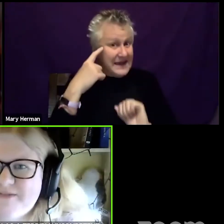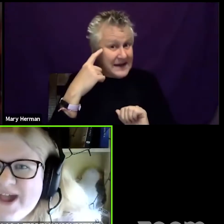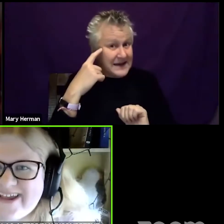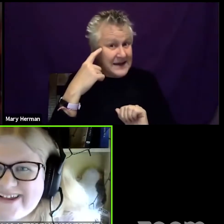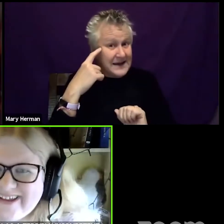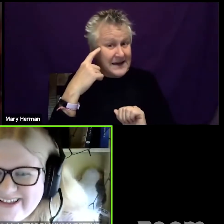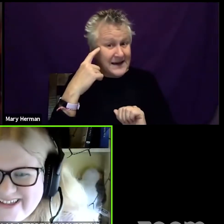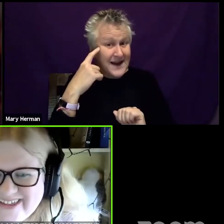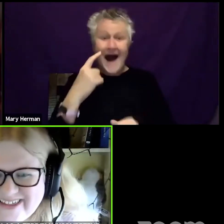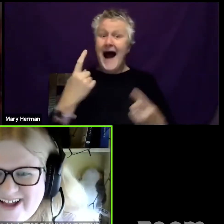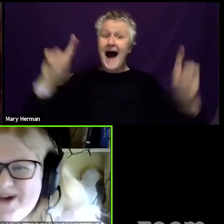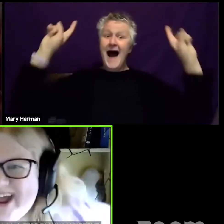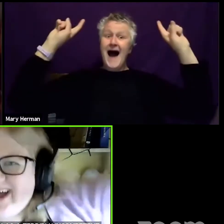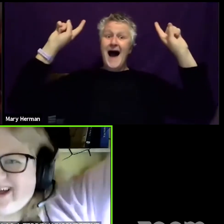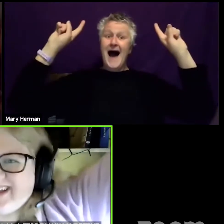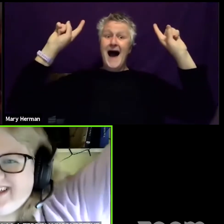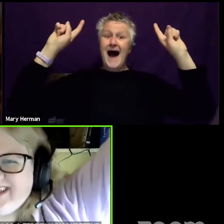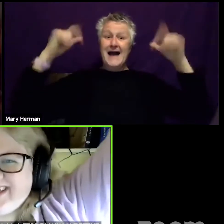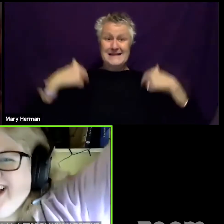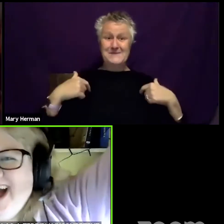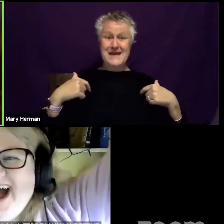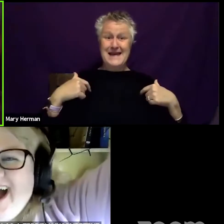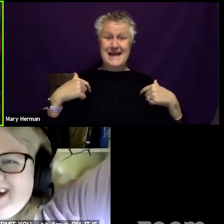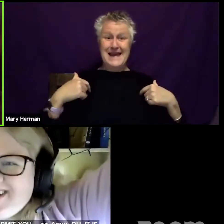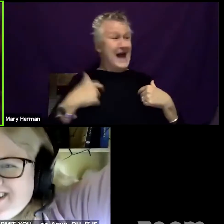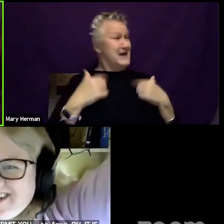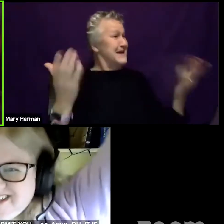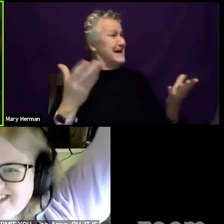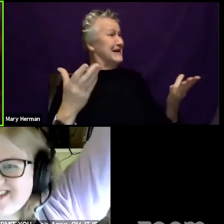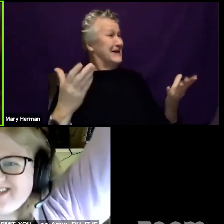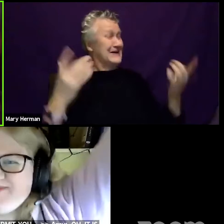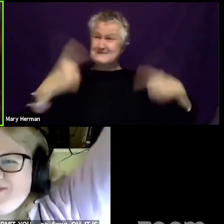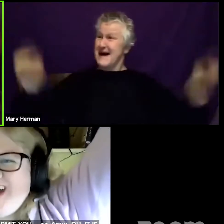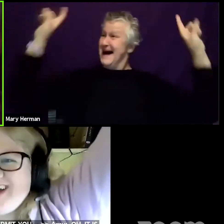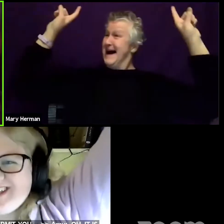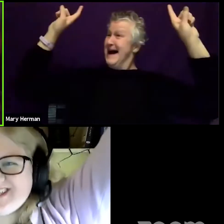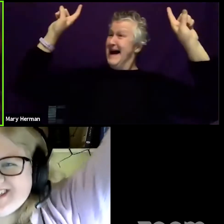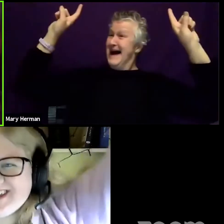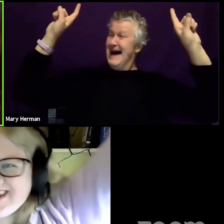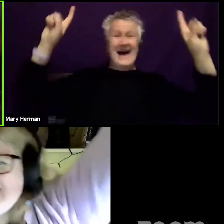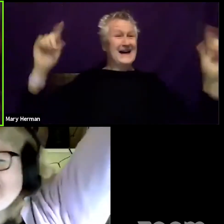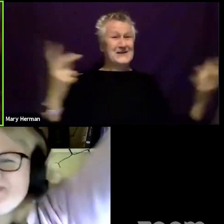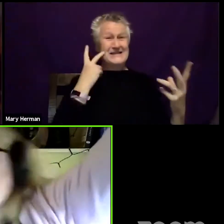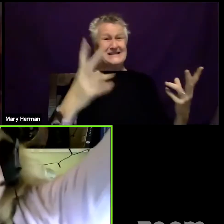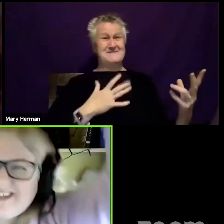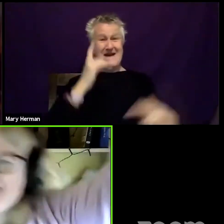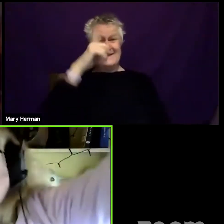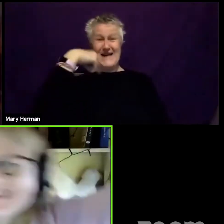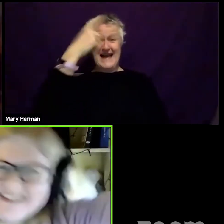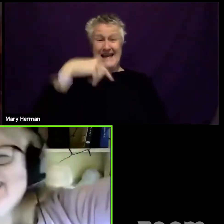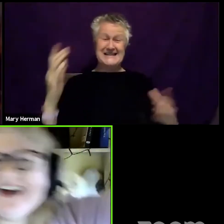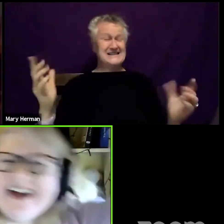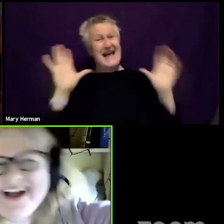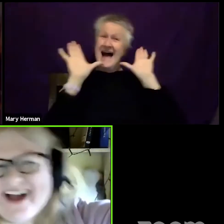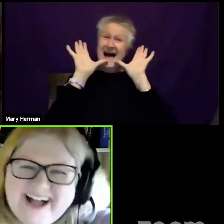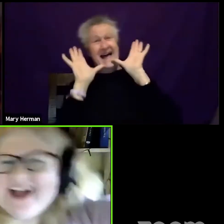Oh, it's me. I'm here. Maybe I it. My face. Here's my